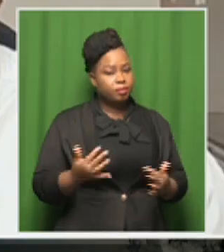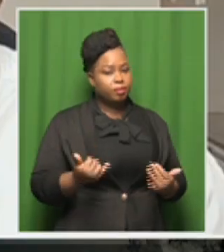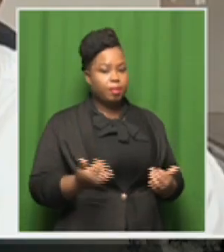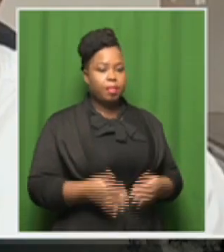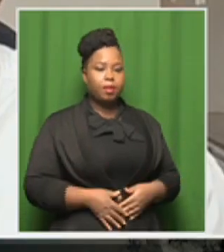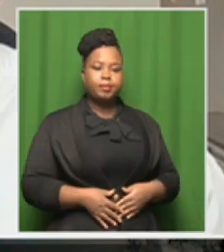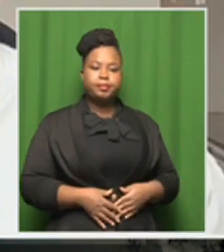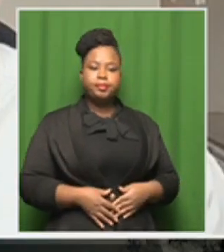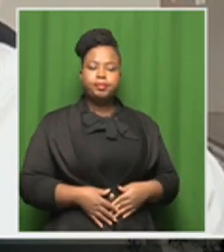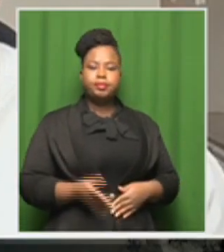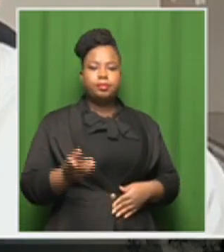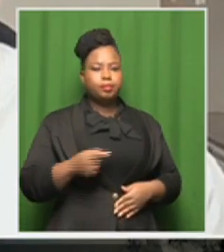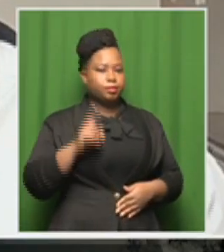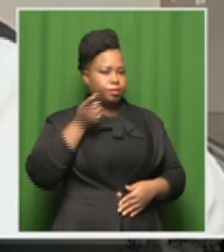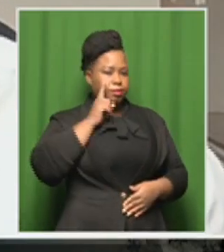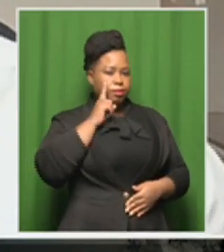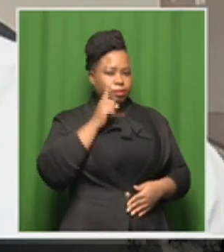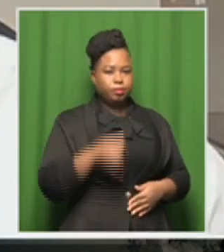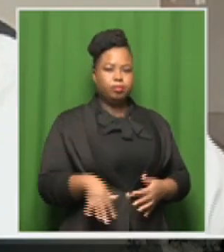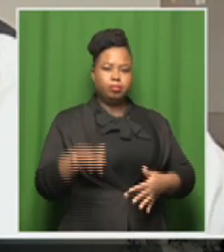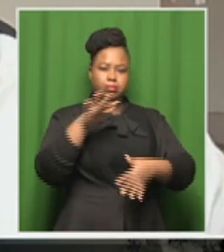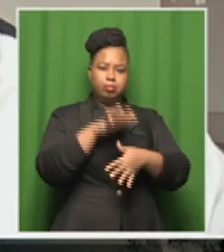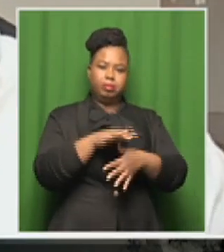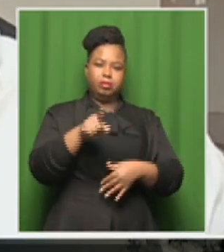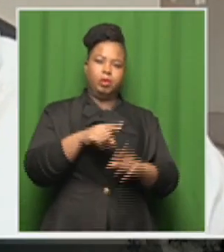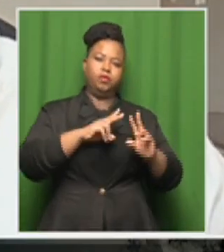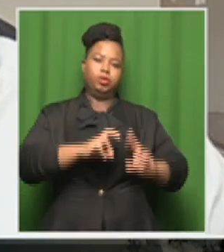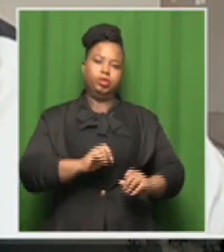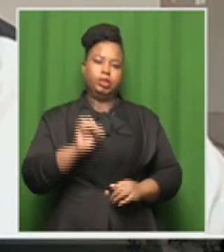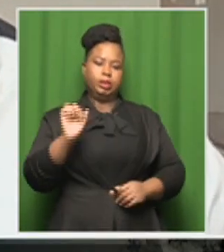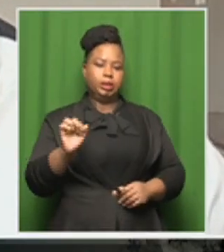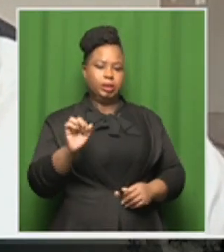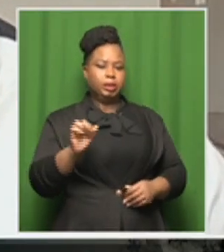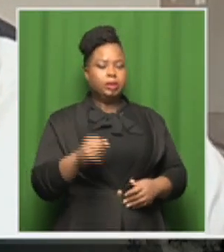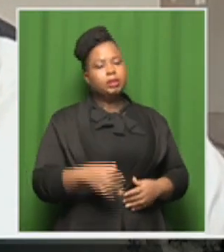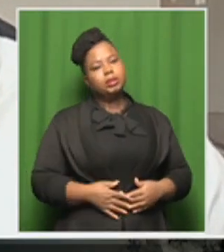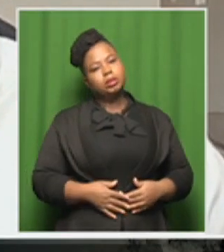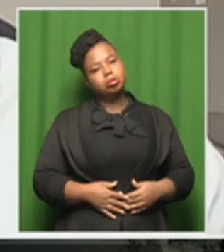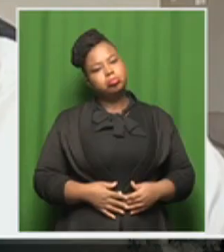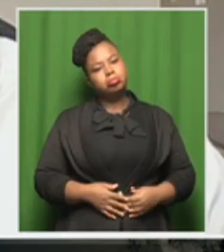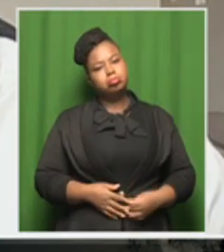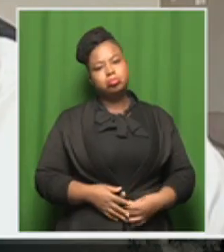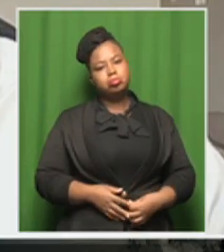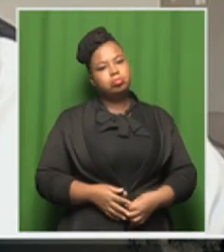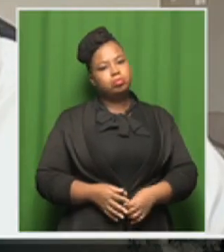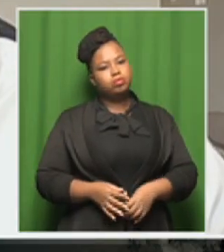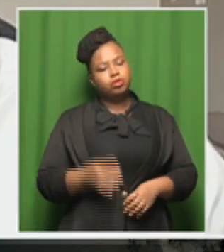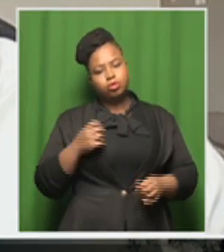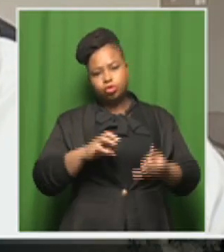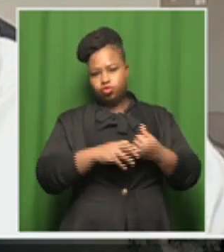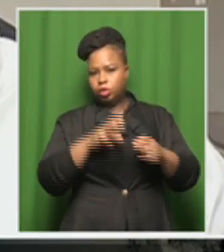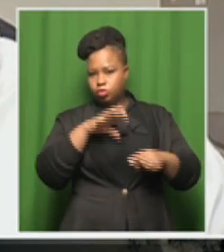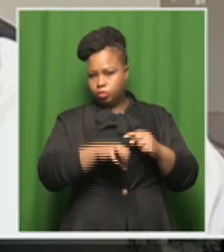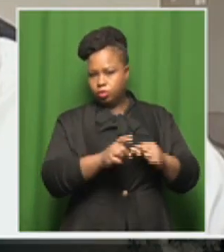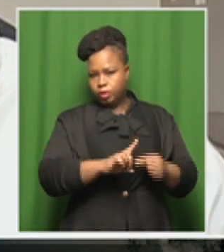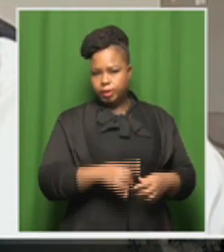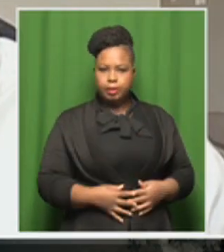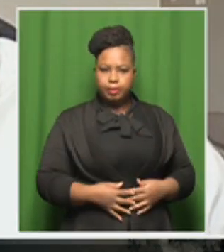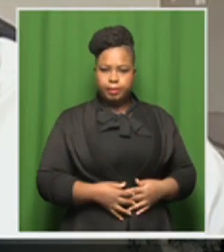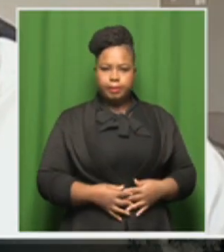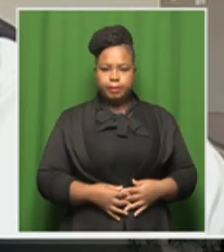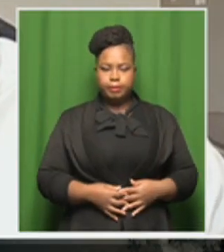just looking at the primary aim of your study and what exactly were you trying to establish?